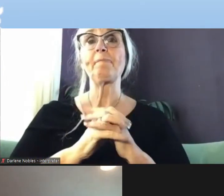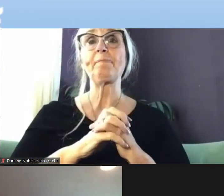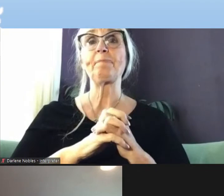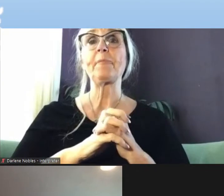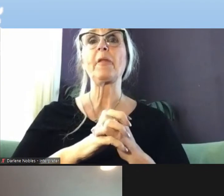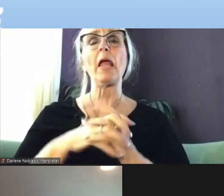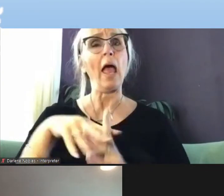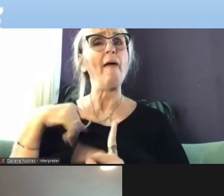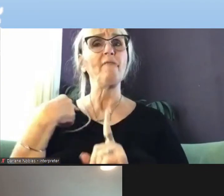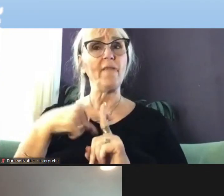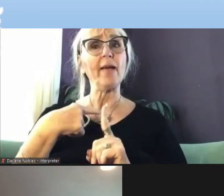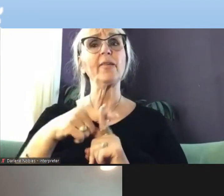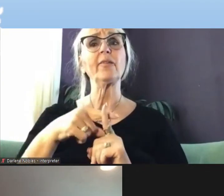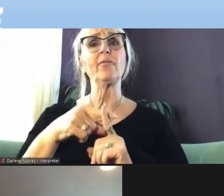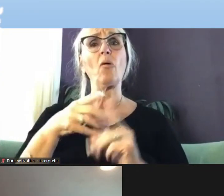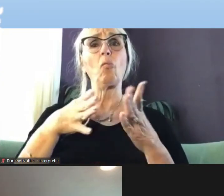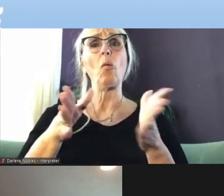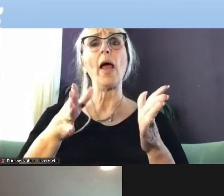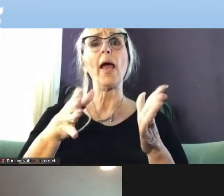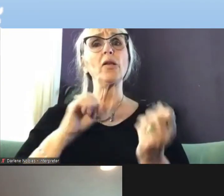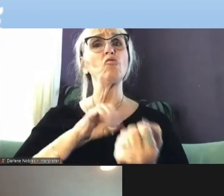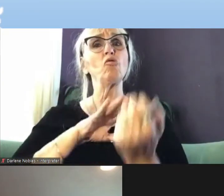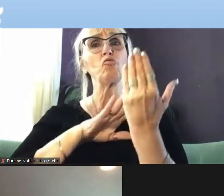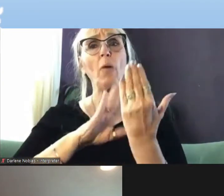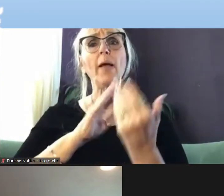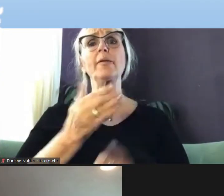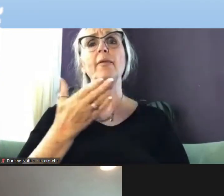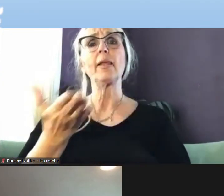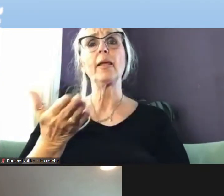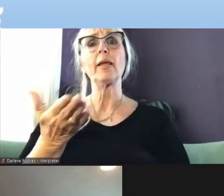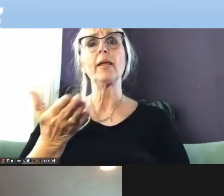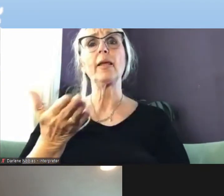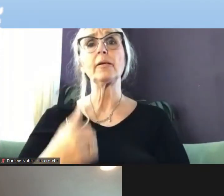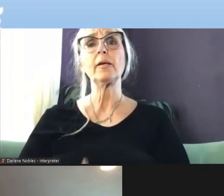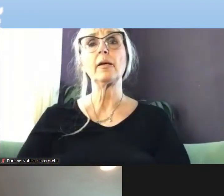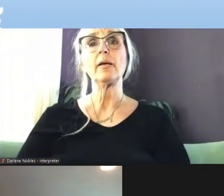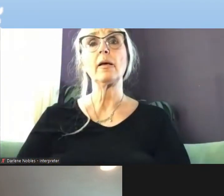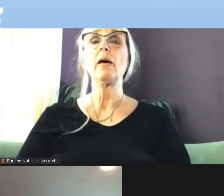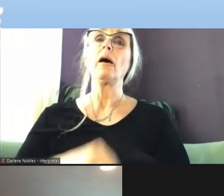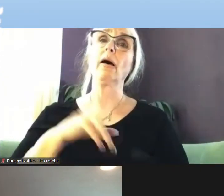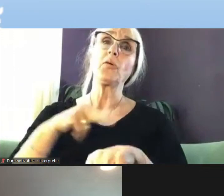effective way of addressing things. Of course,